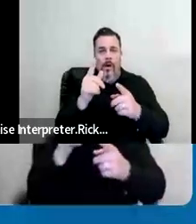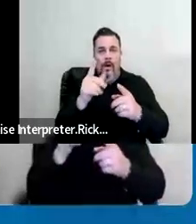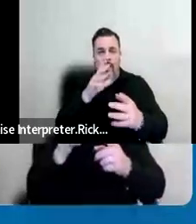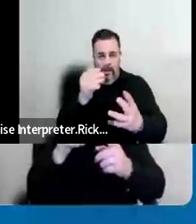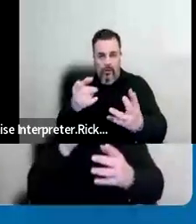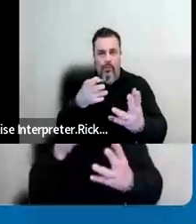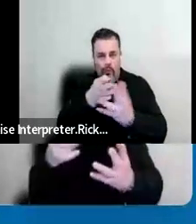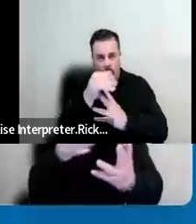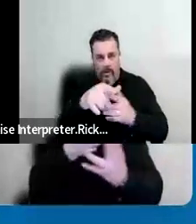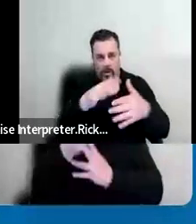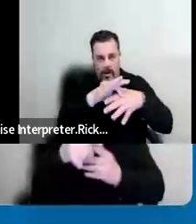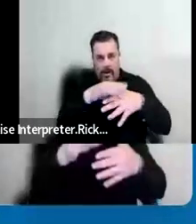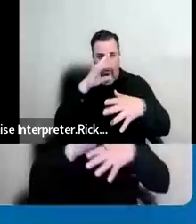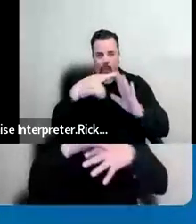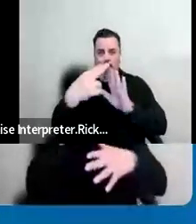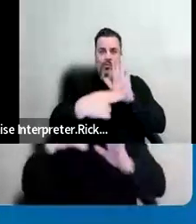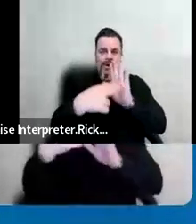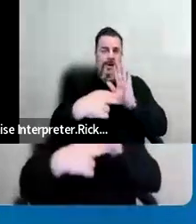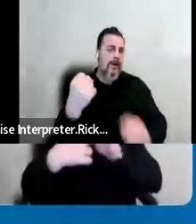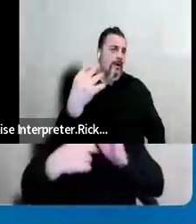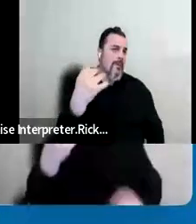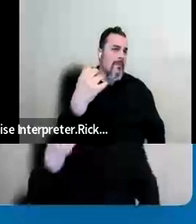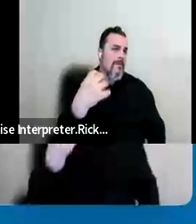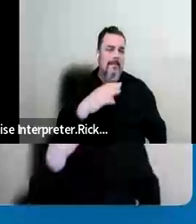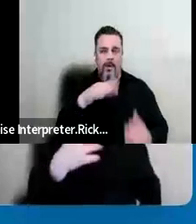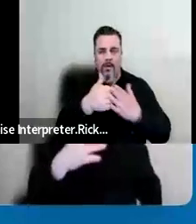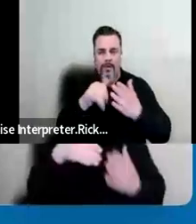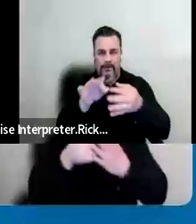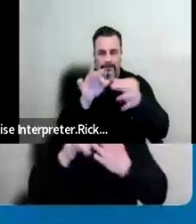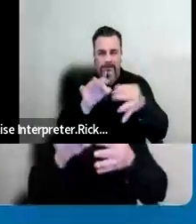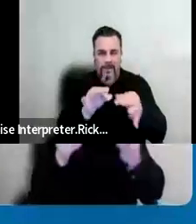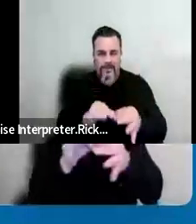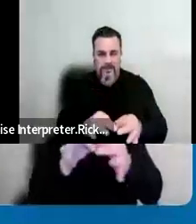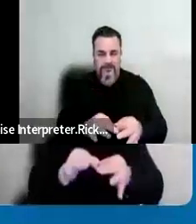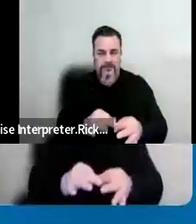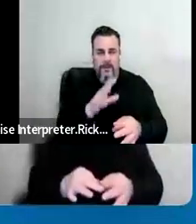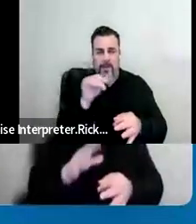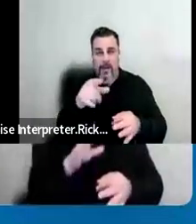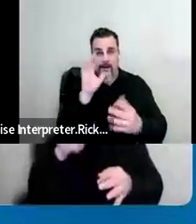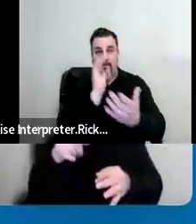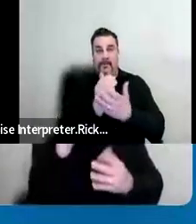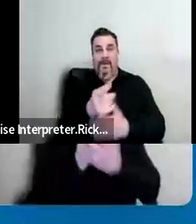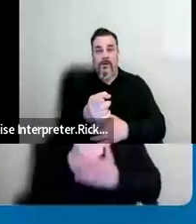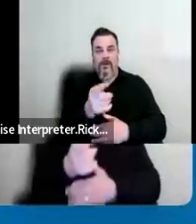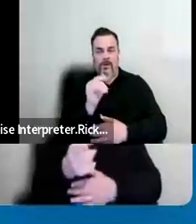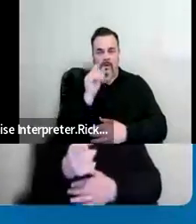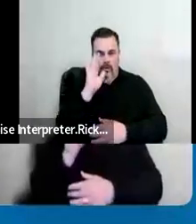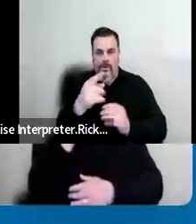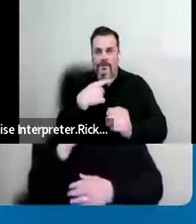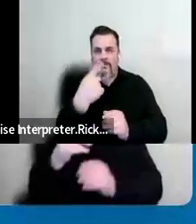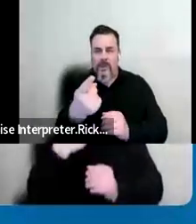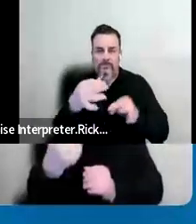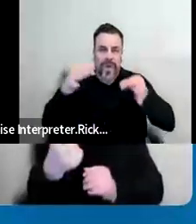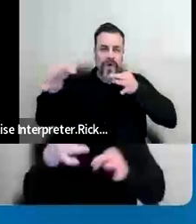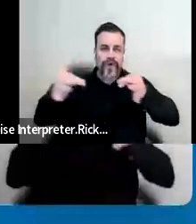the content and it would read to you all of the text. And if it got to an image, it would tell you what that